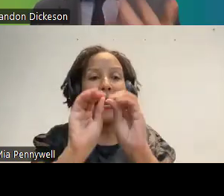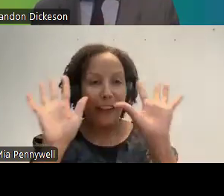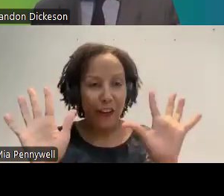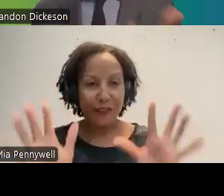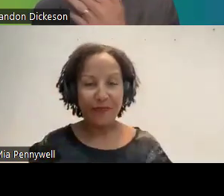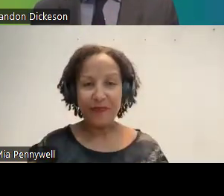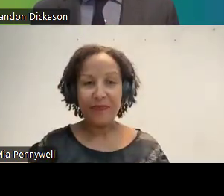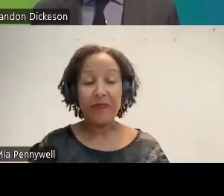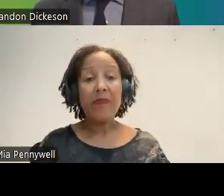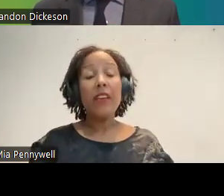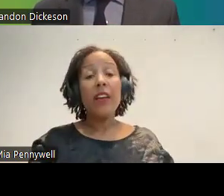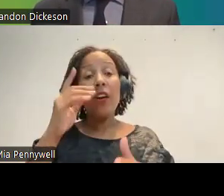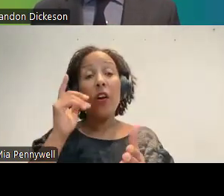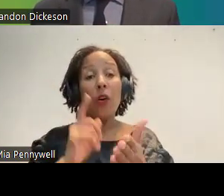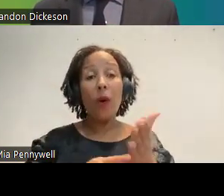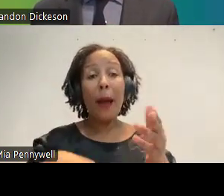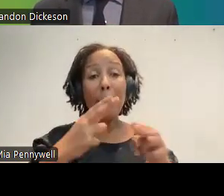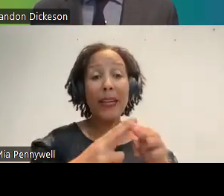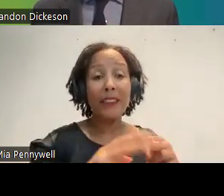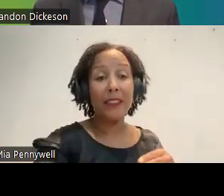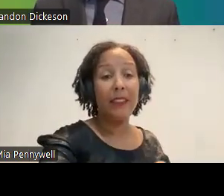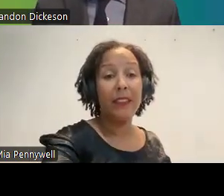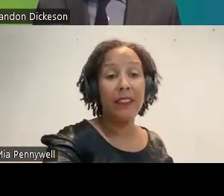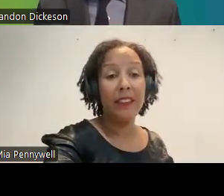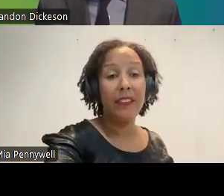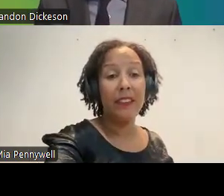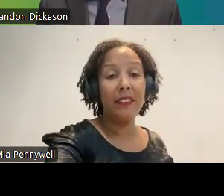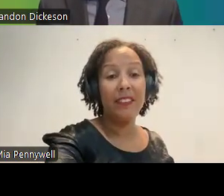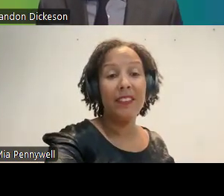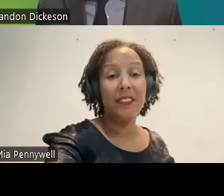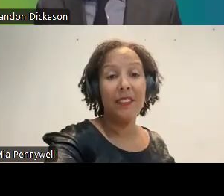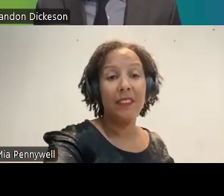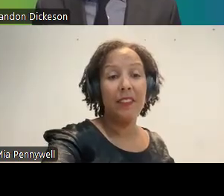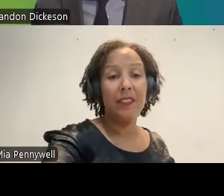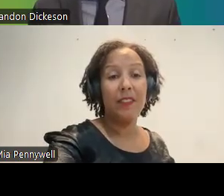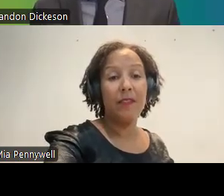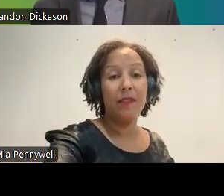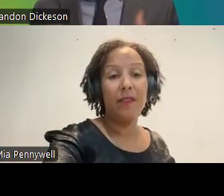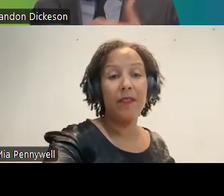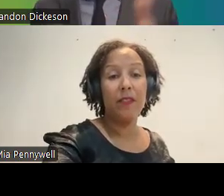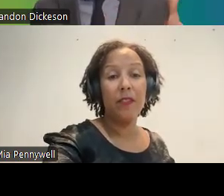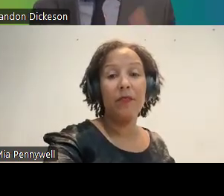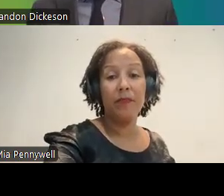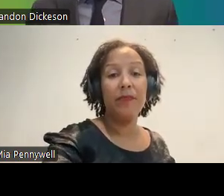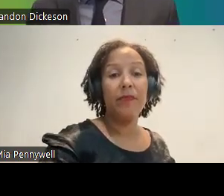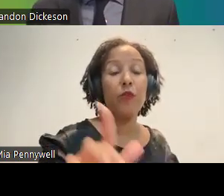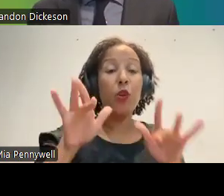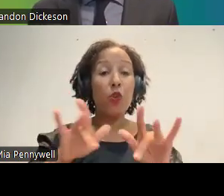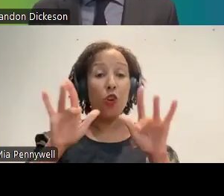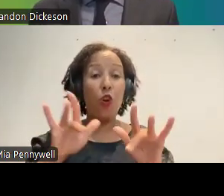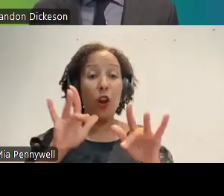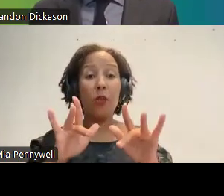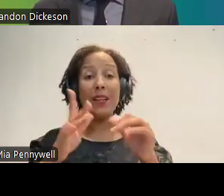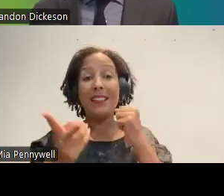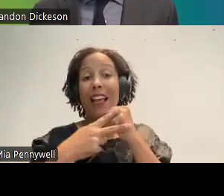was mentioned, we are recording this, and so we're going to save questions to the end, and I'm going to go through our